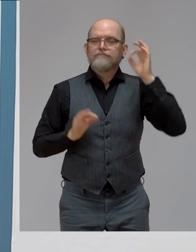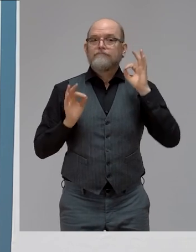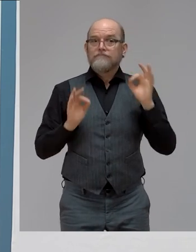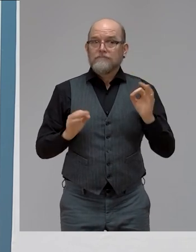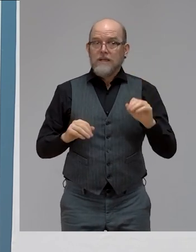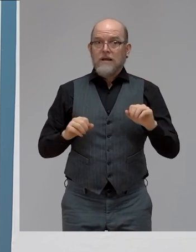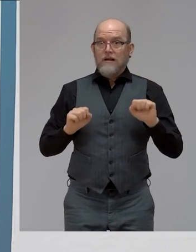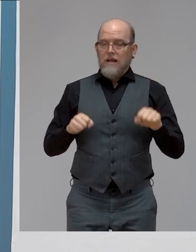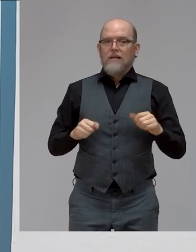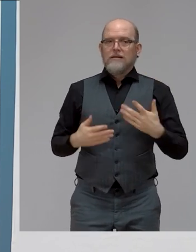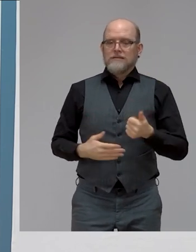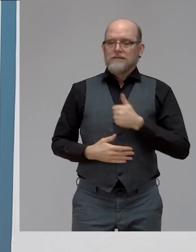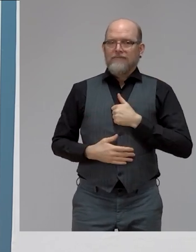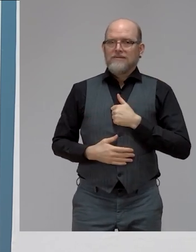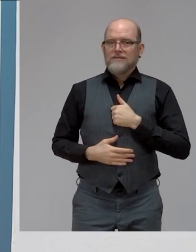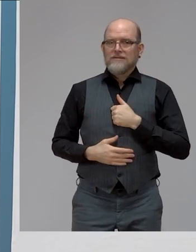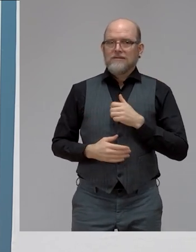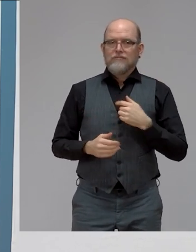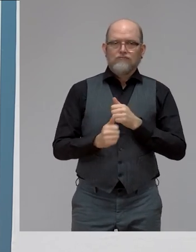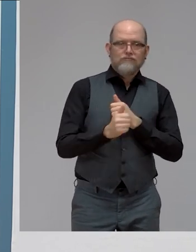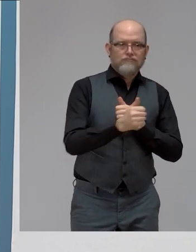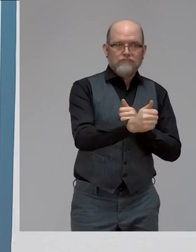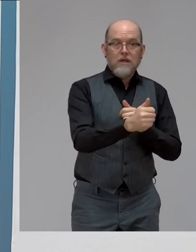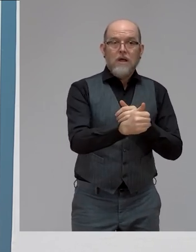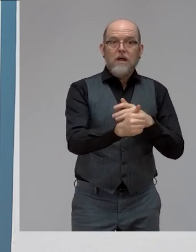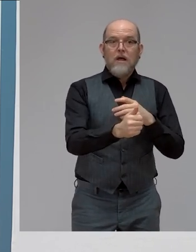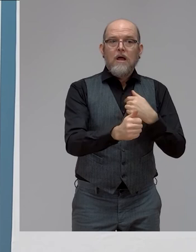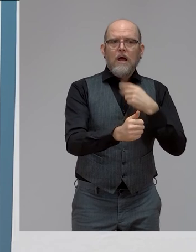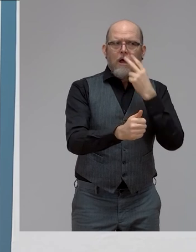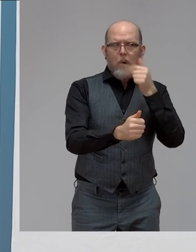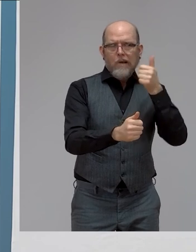always walked behind me during the lessons.